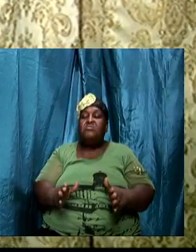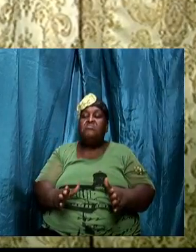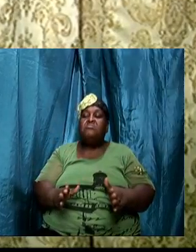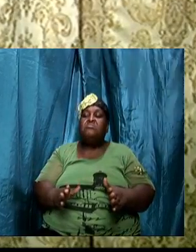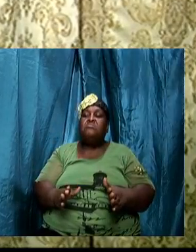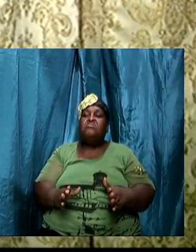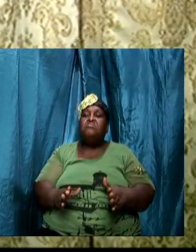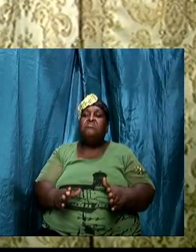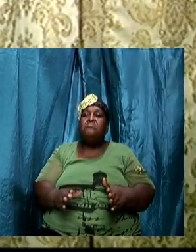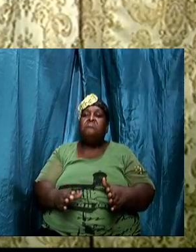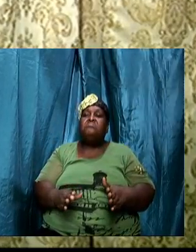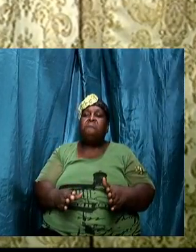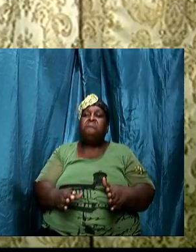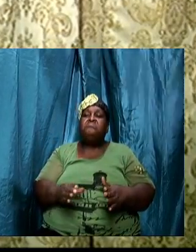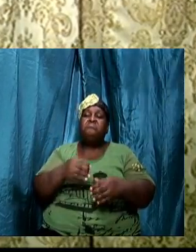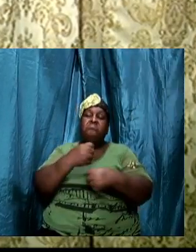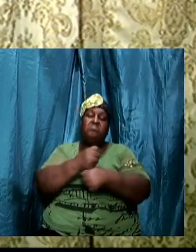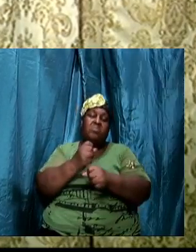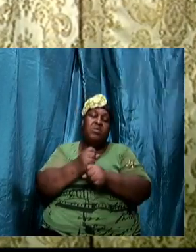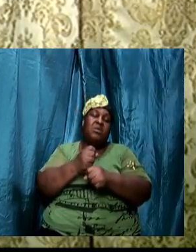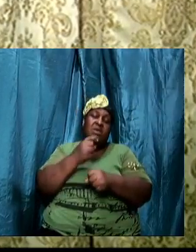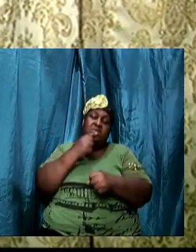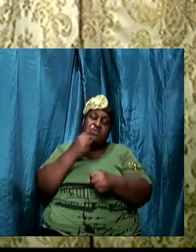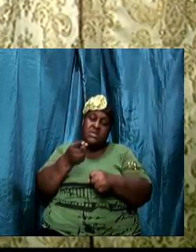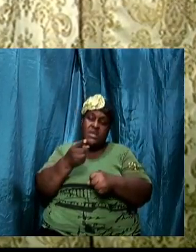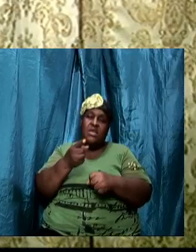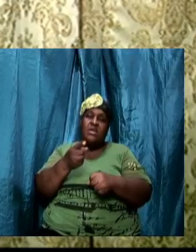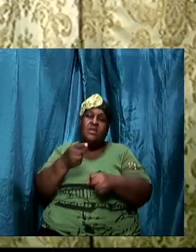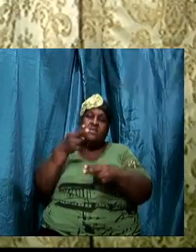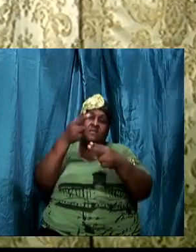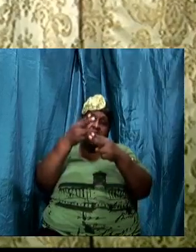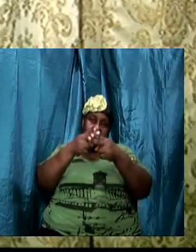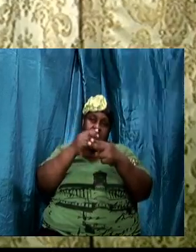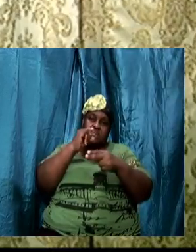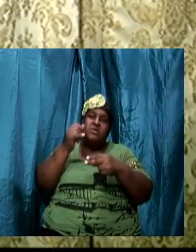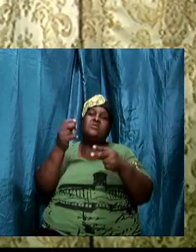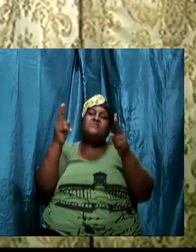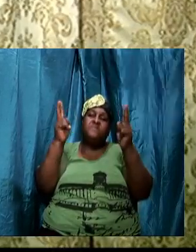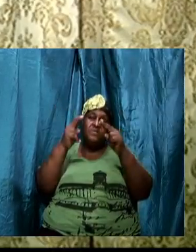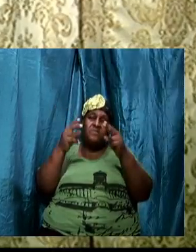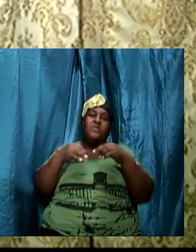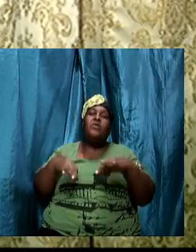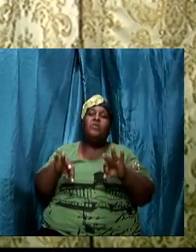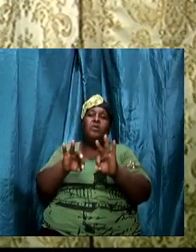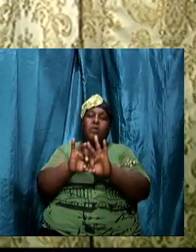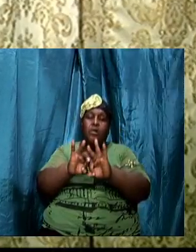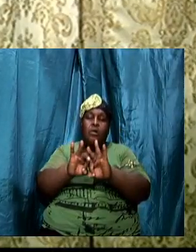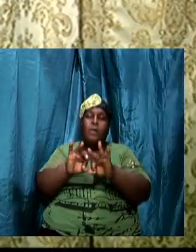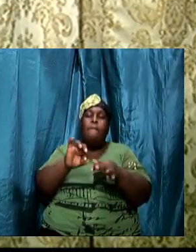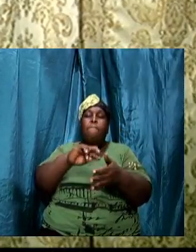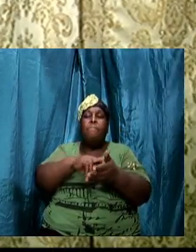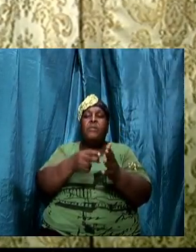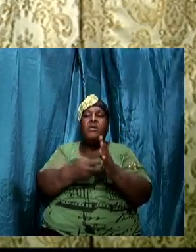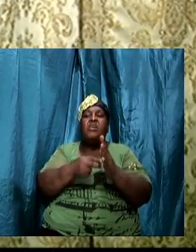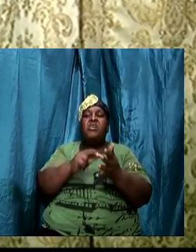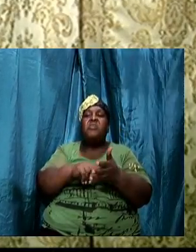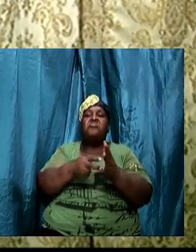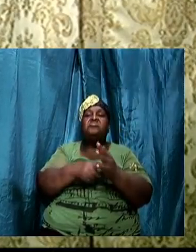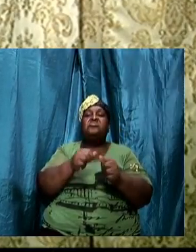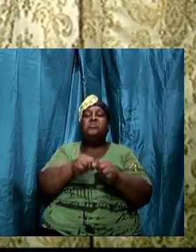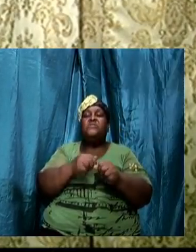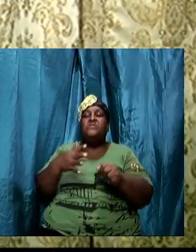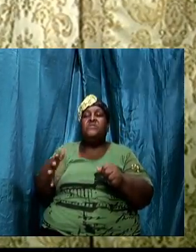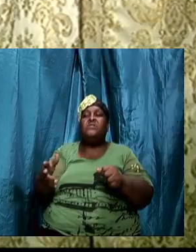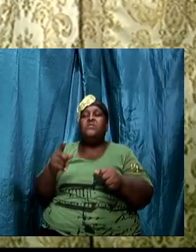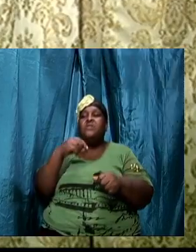point here that the name is very important. It means everything. It speaks to the character of